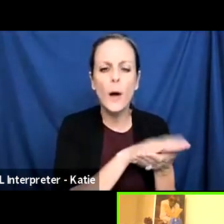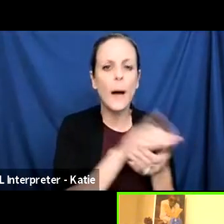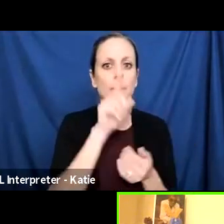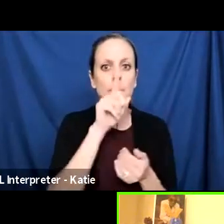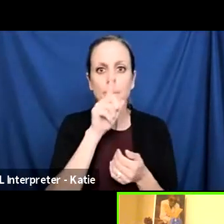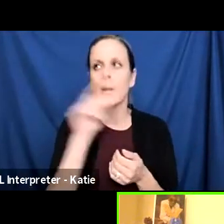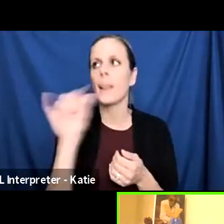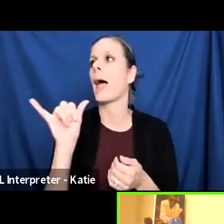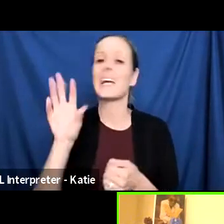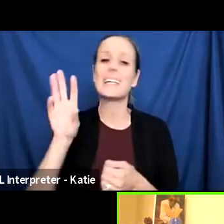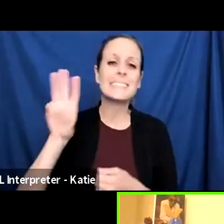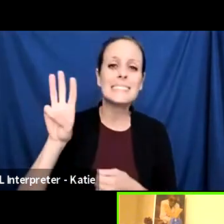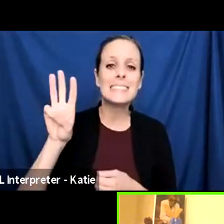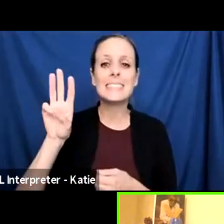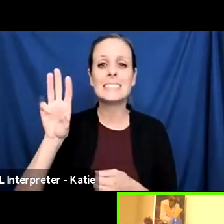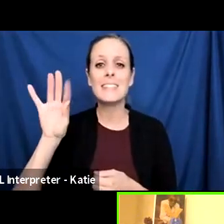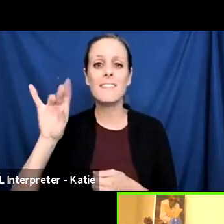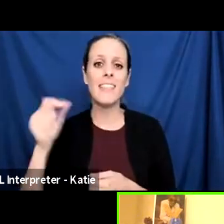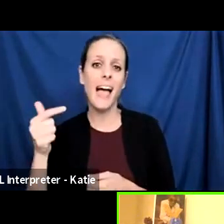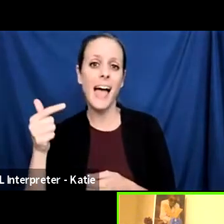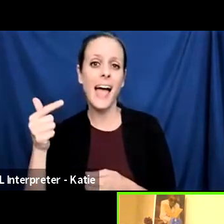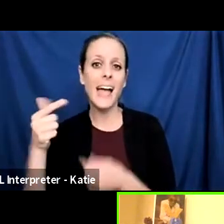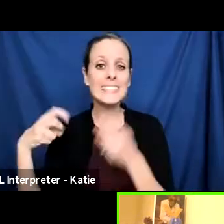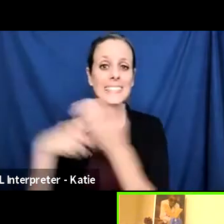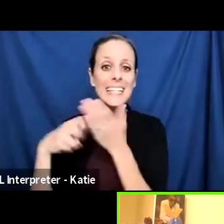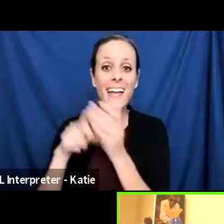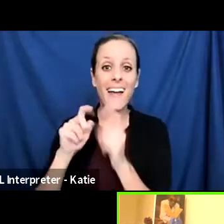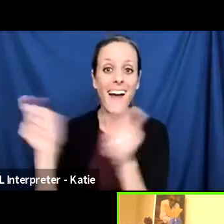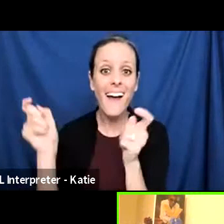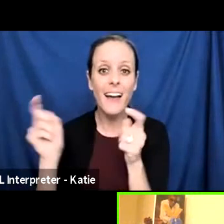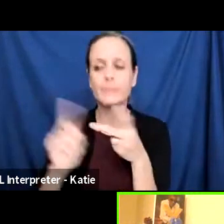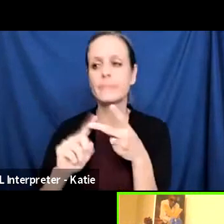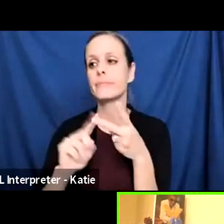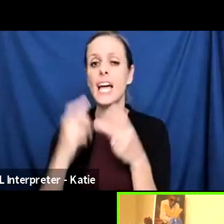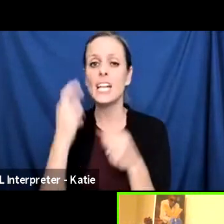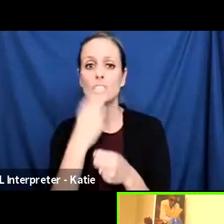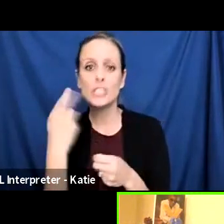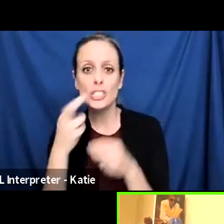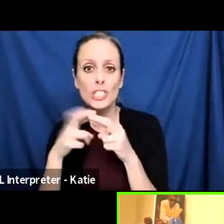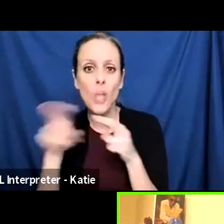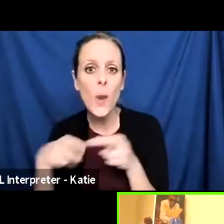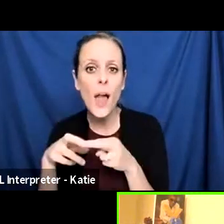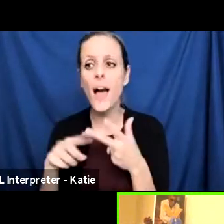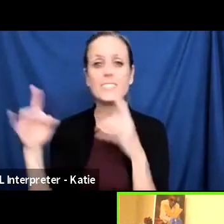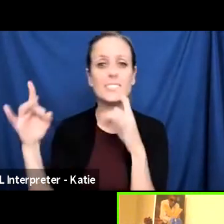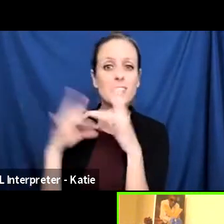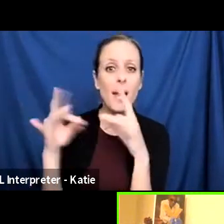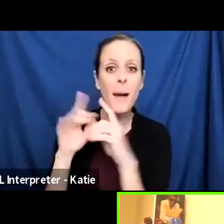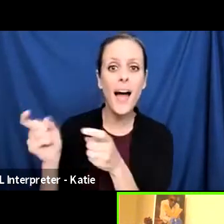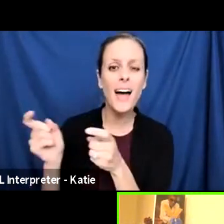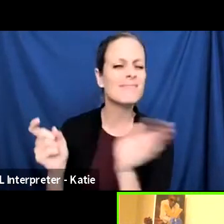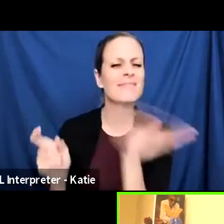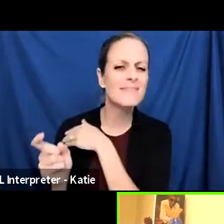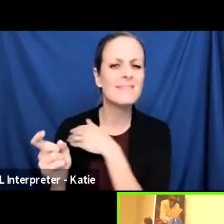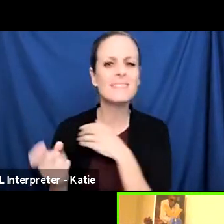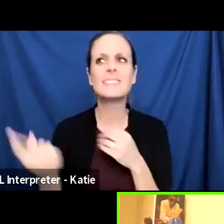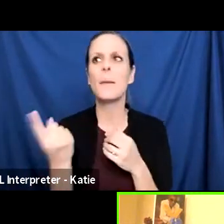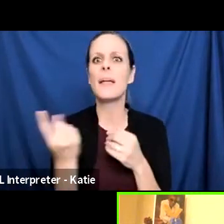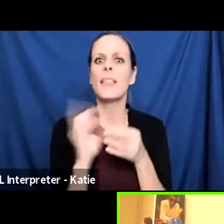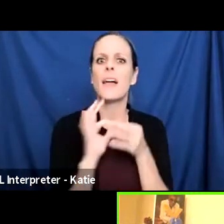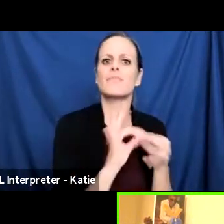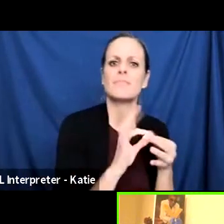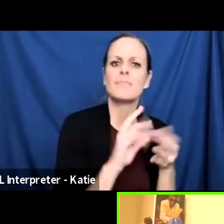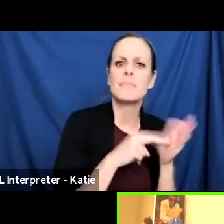Flag tickets or like Dunkin' Donuts or Starbucks, like something that's more meaningful or like